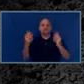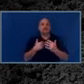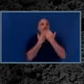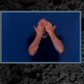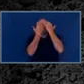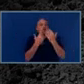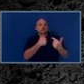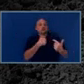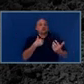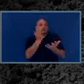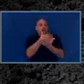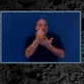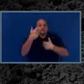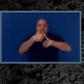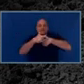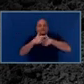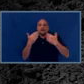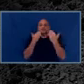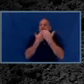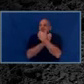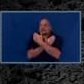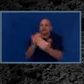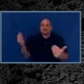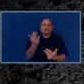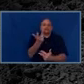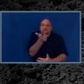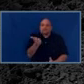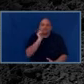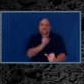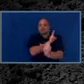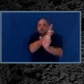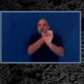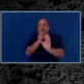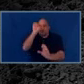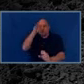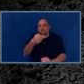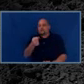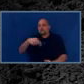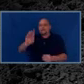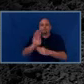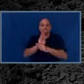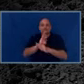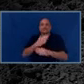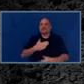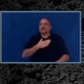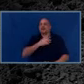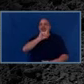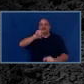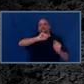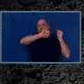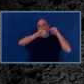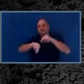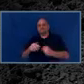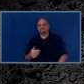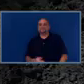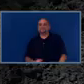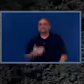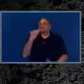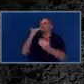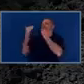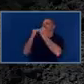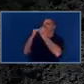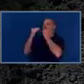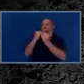today. Thank you so much for joining us, Danny, Jason, and Bo. We know you're busy, and we've loved having you. Thanks, Lauren. Thank you. Thank